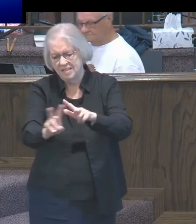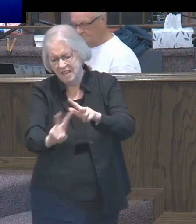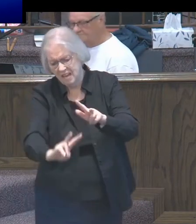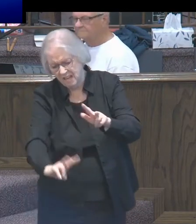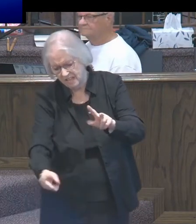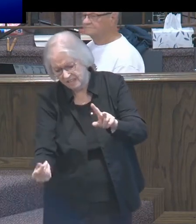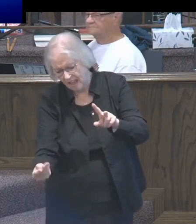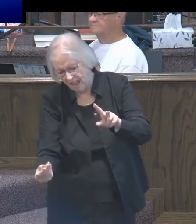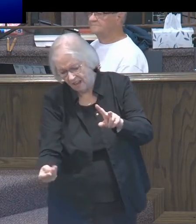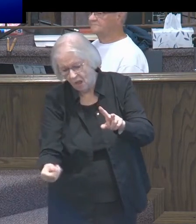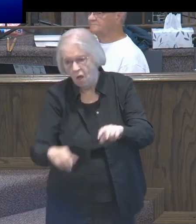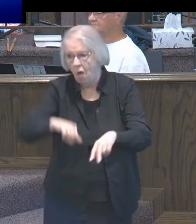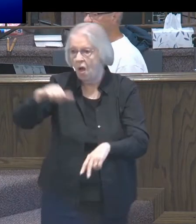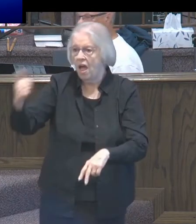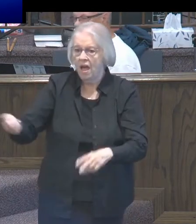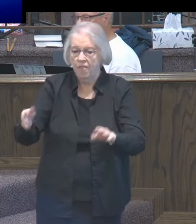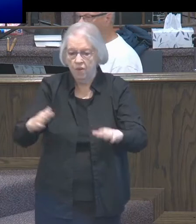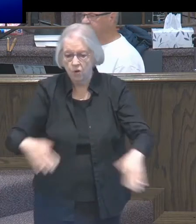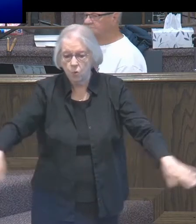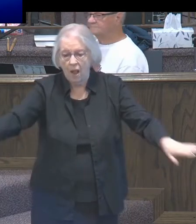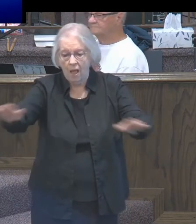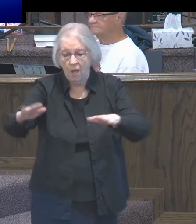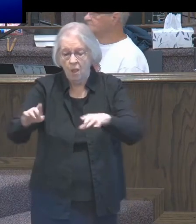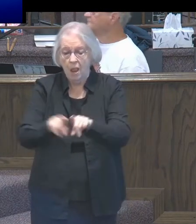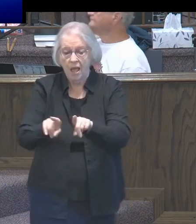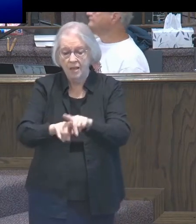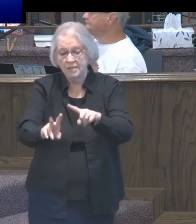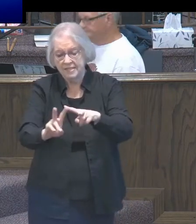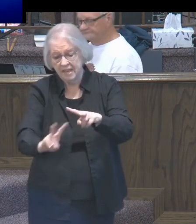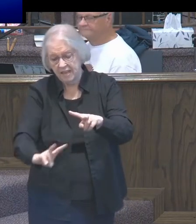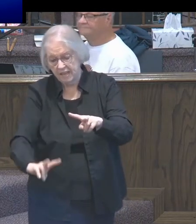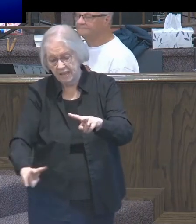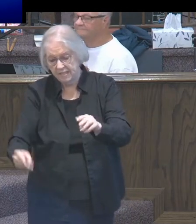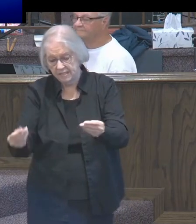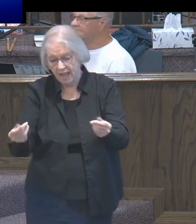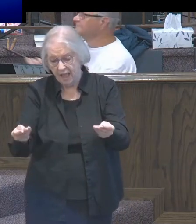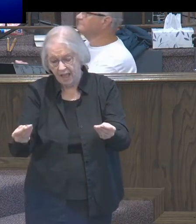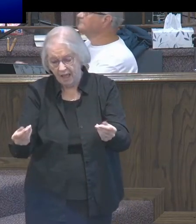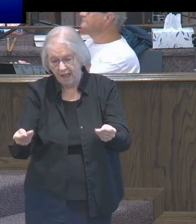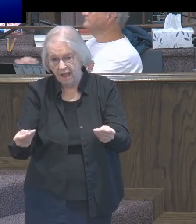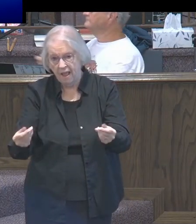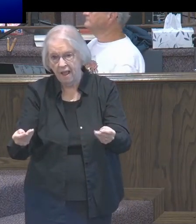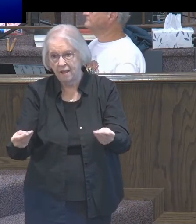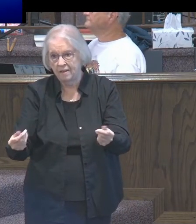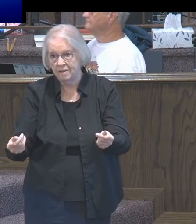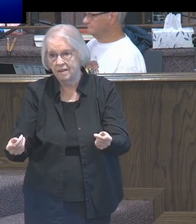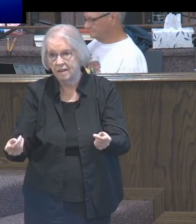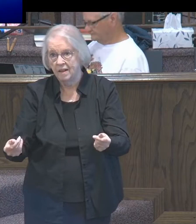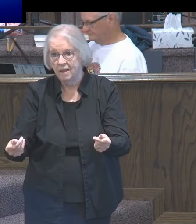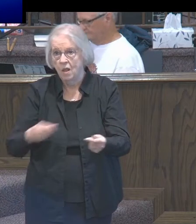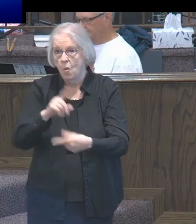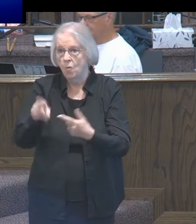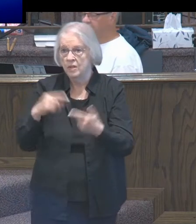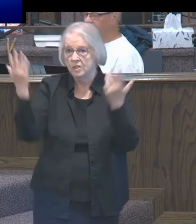is sinking sand. All other ground is sinking sand.